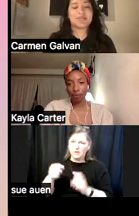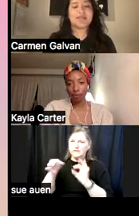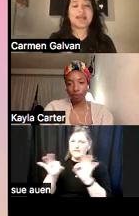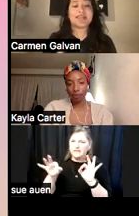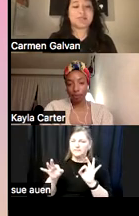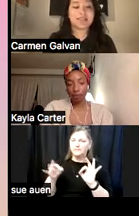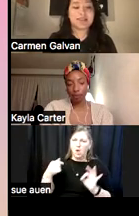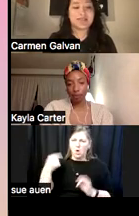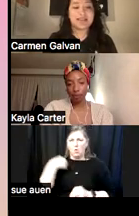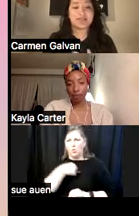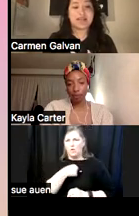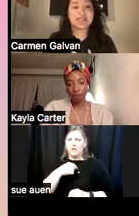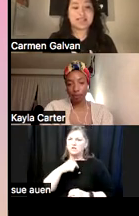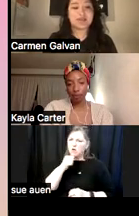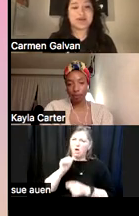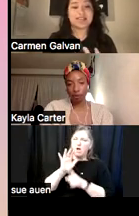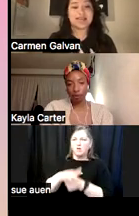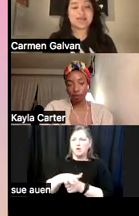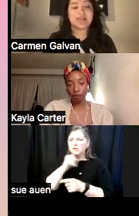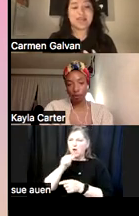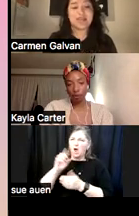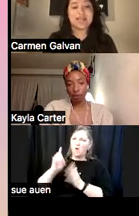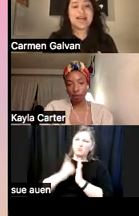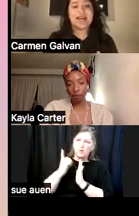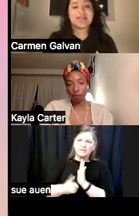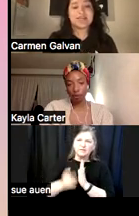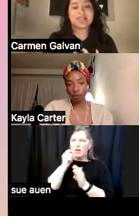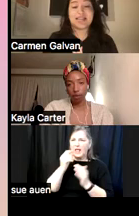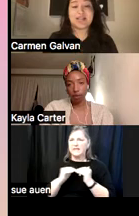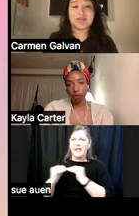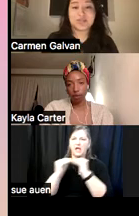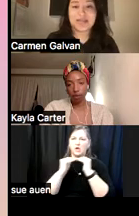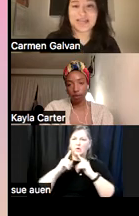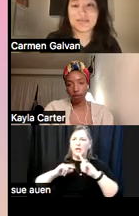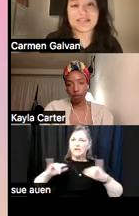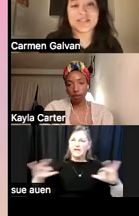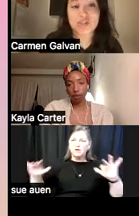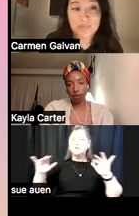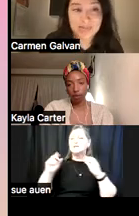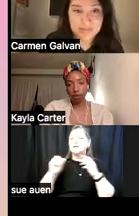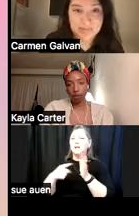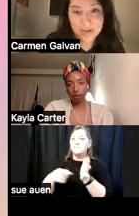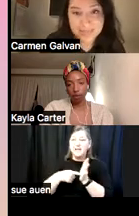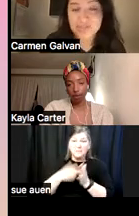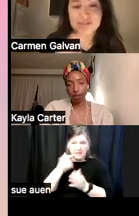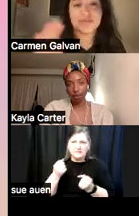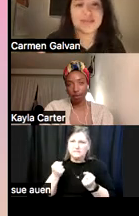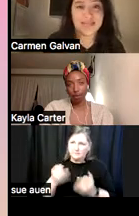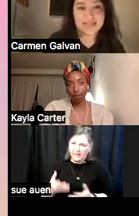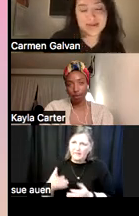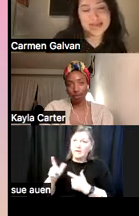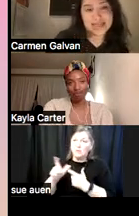wanting to be anti-oppressive, anti-racist, or has an equity, diversity, and inclusion mandate, because so many of them ran to